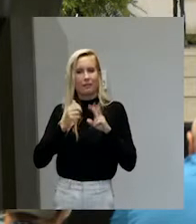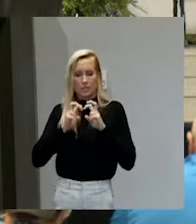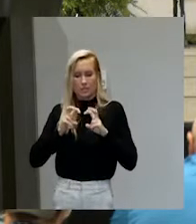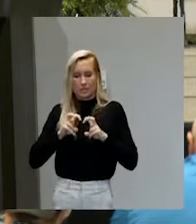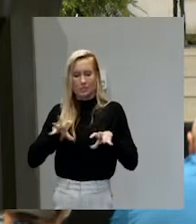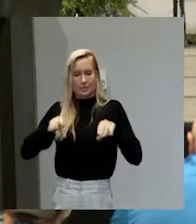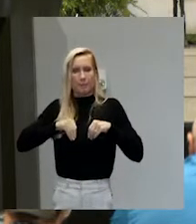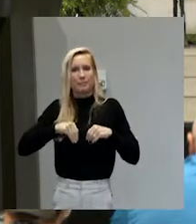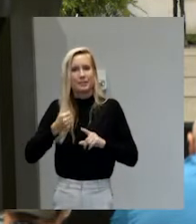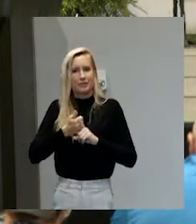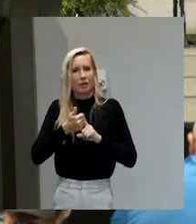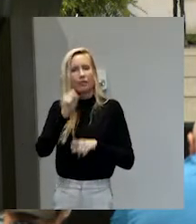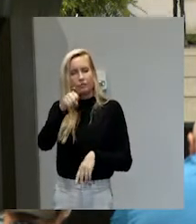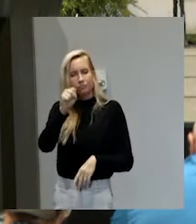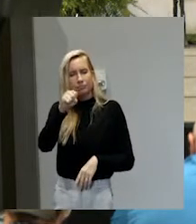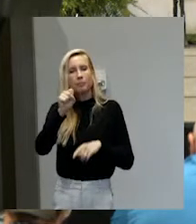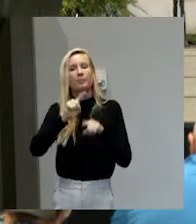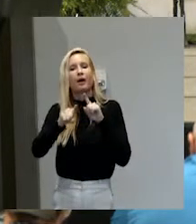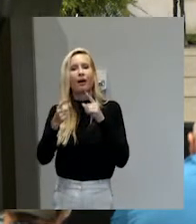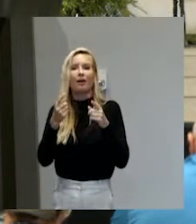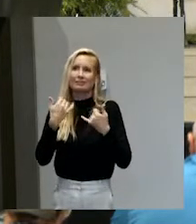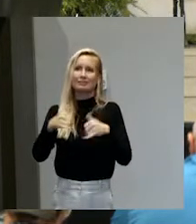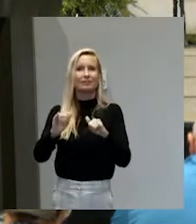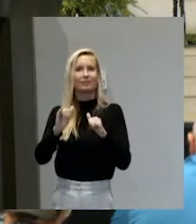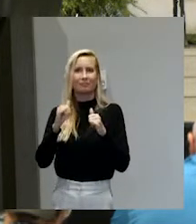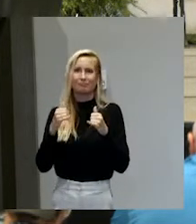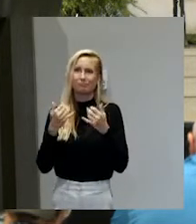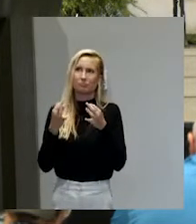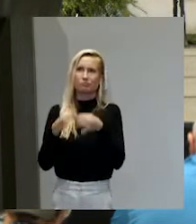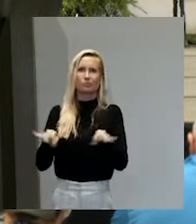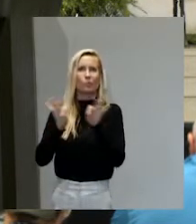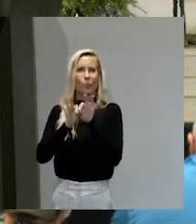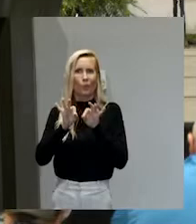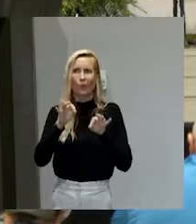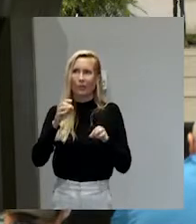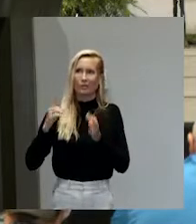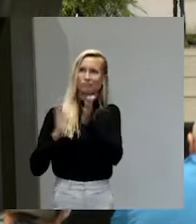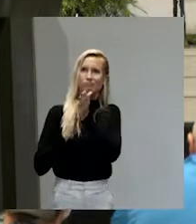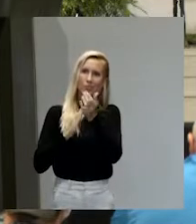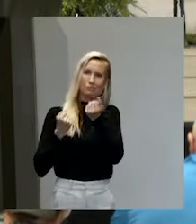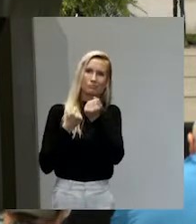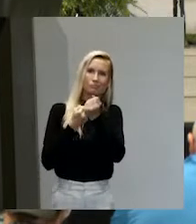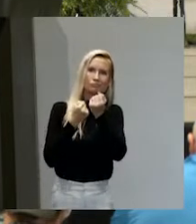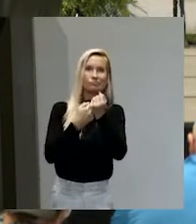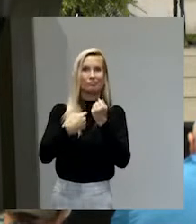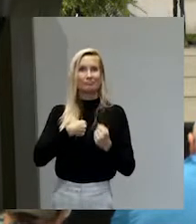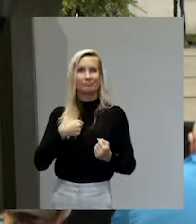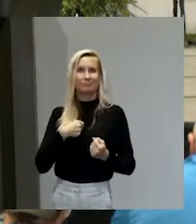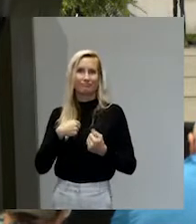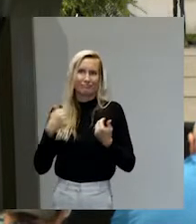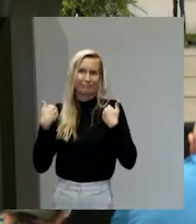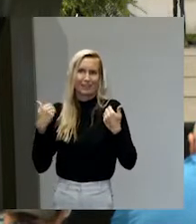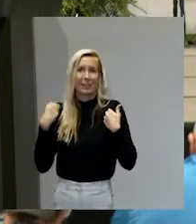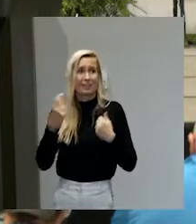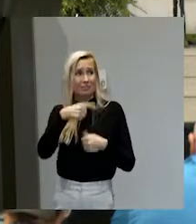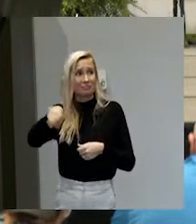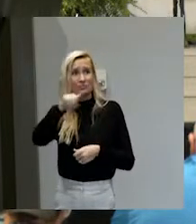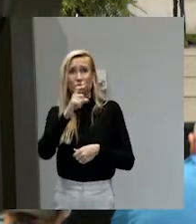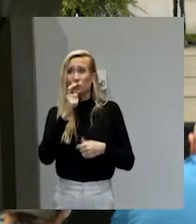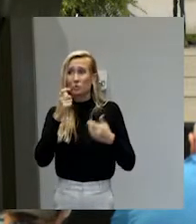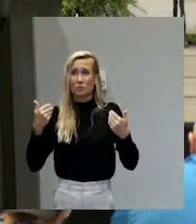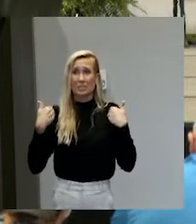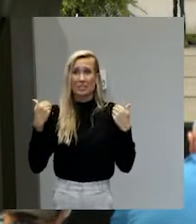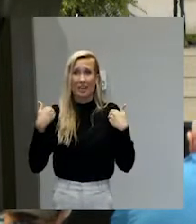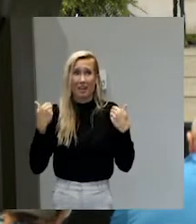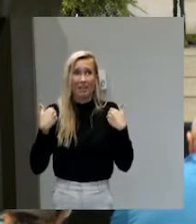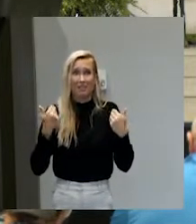about why it felt so important to have that from a young age, which I have to imagine everybody who's here, especially if you have a young kid, you're already at that place accepting